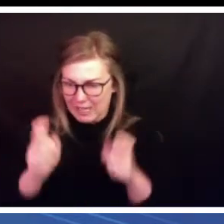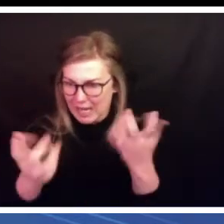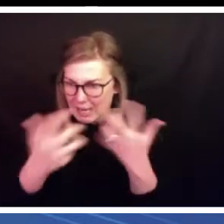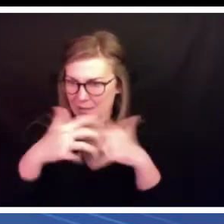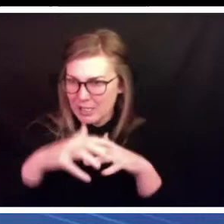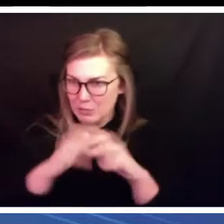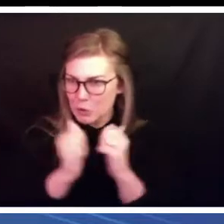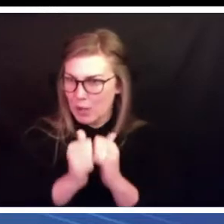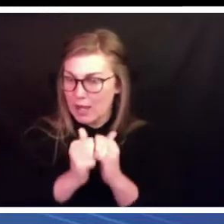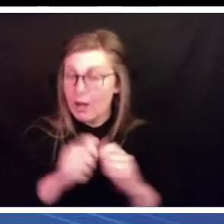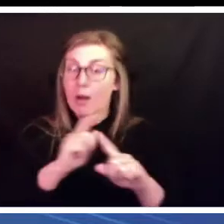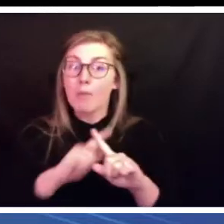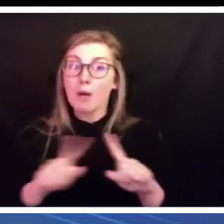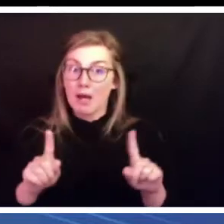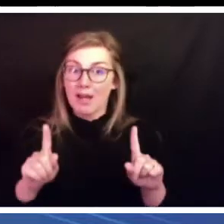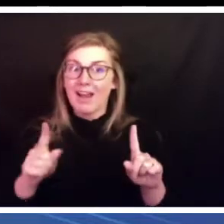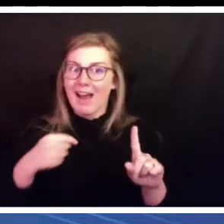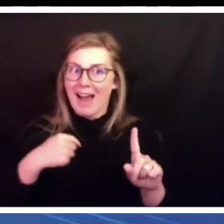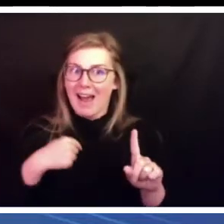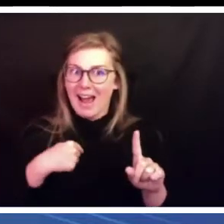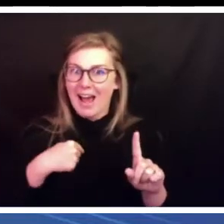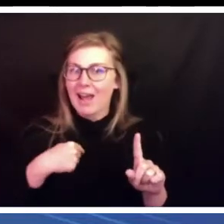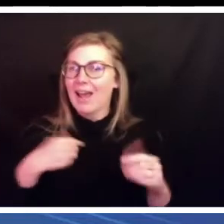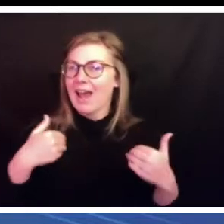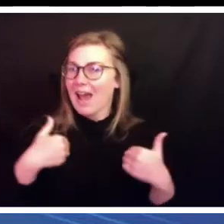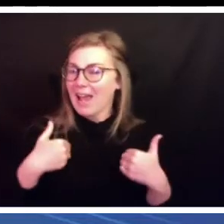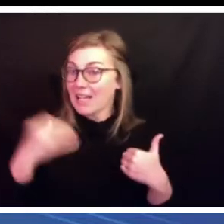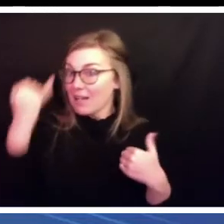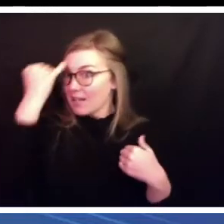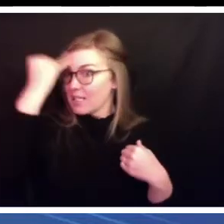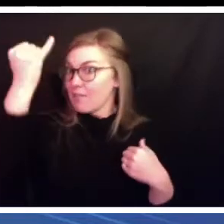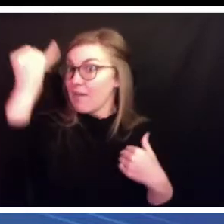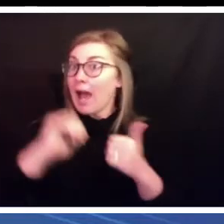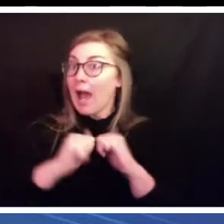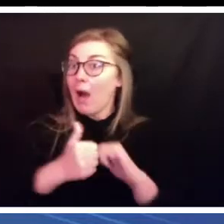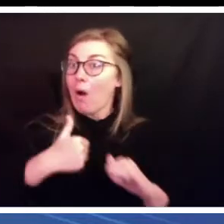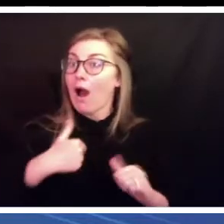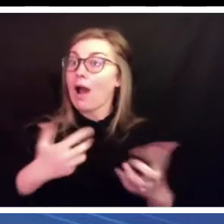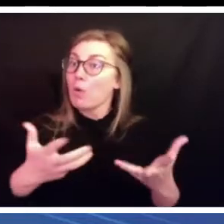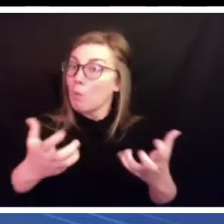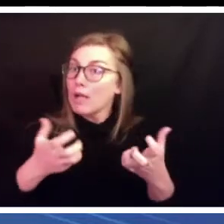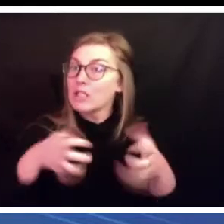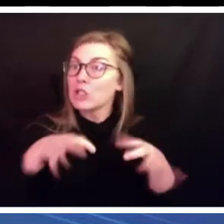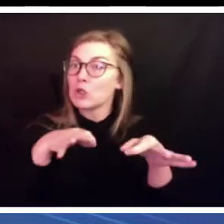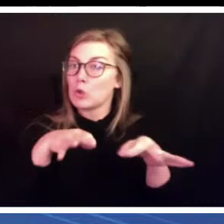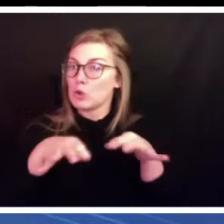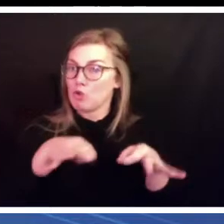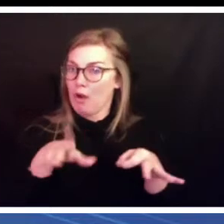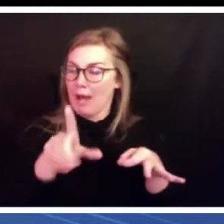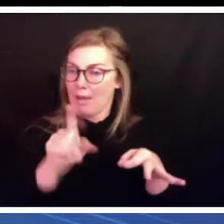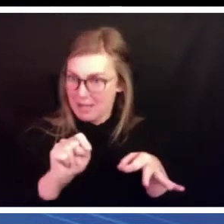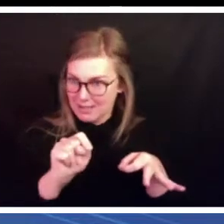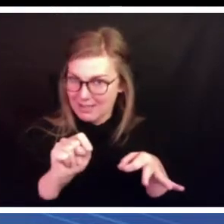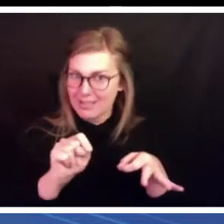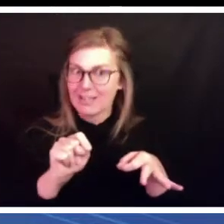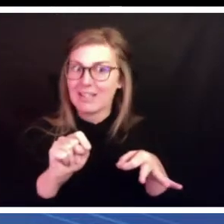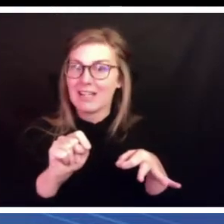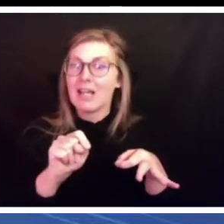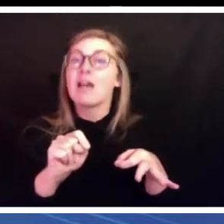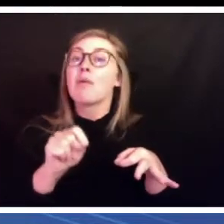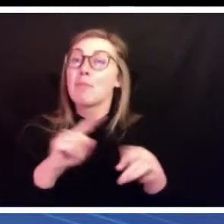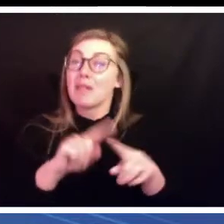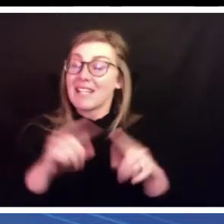had an idea of how I wanted to describe things, but then there's of course the actual space that you have